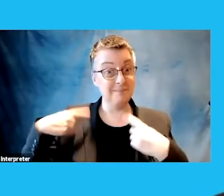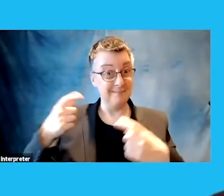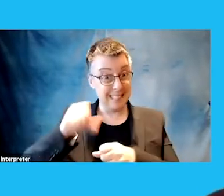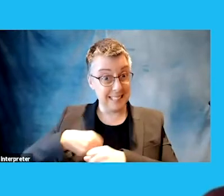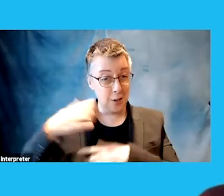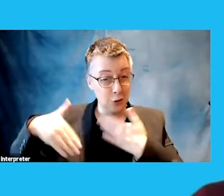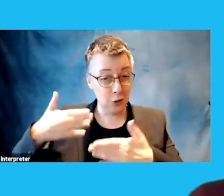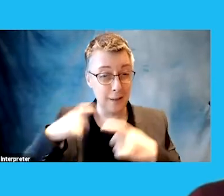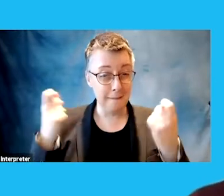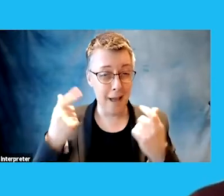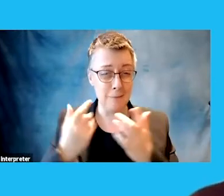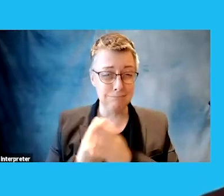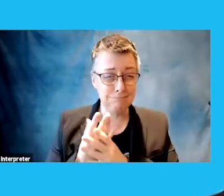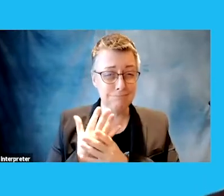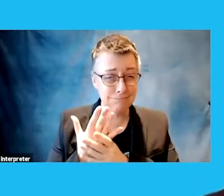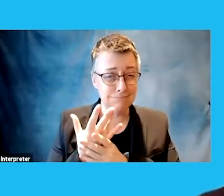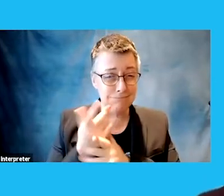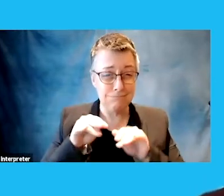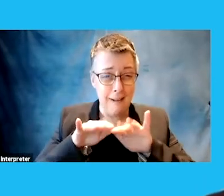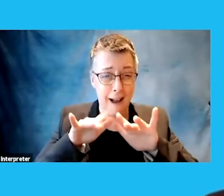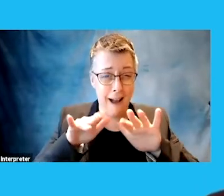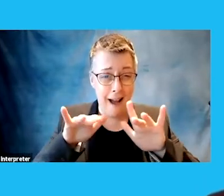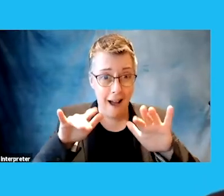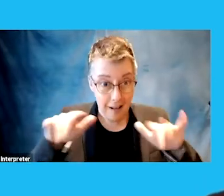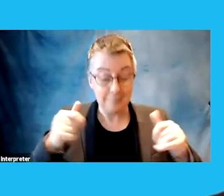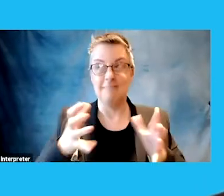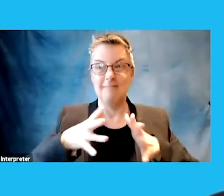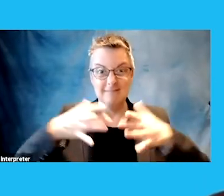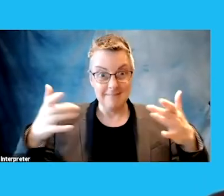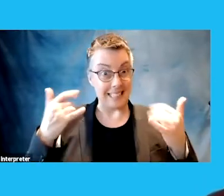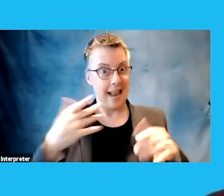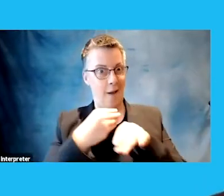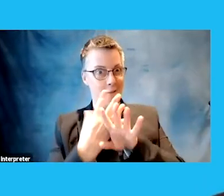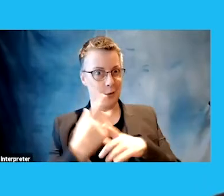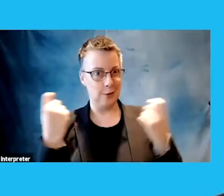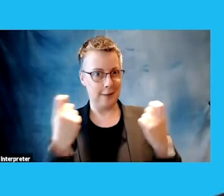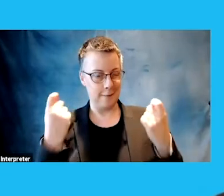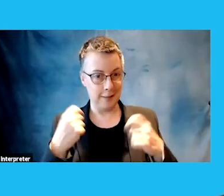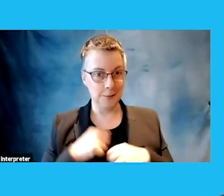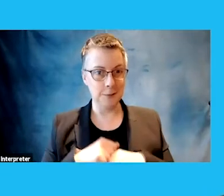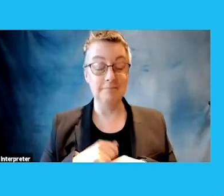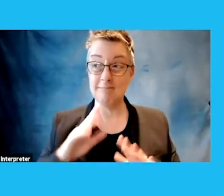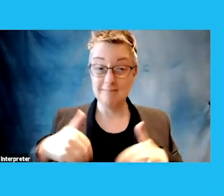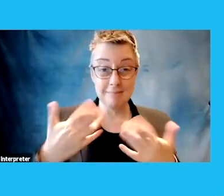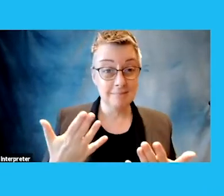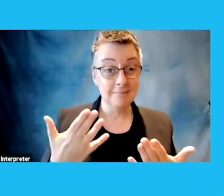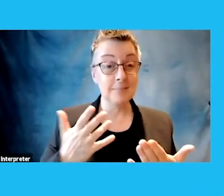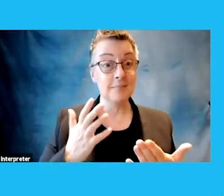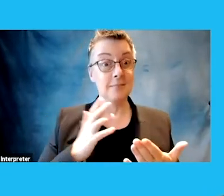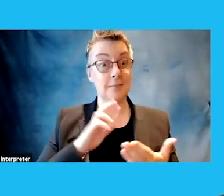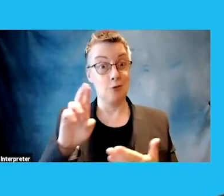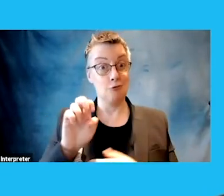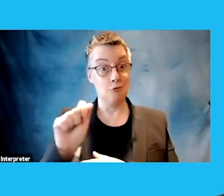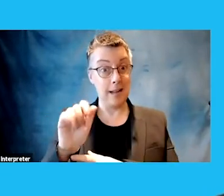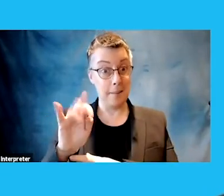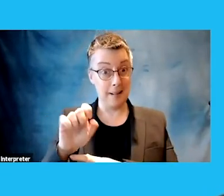And we've been able to expand with our virtual festival to offer our ReelAbilities